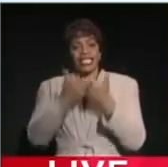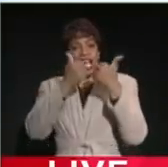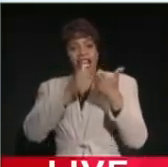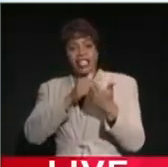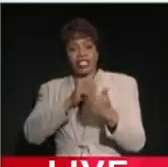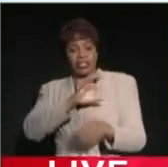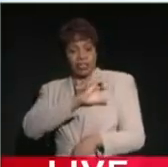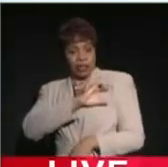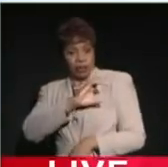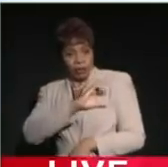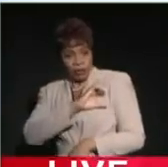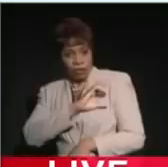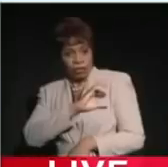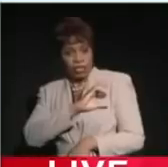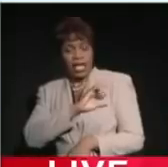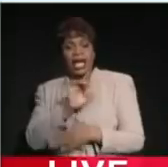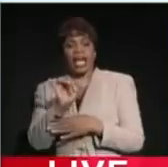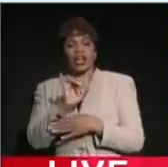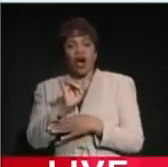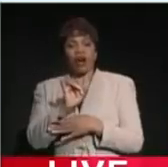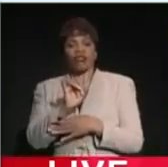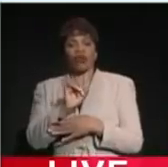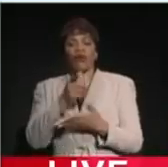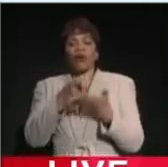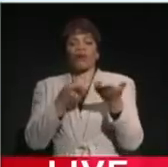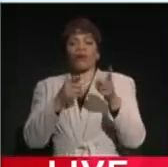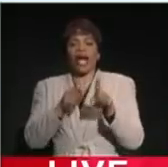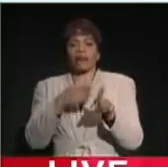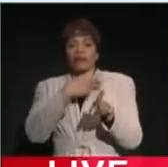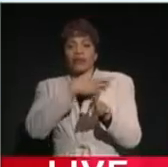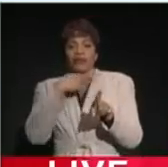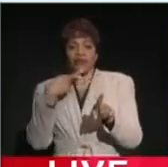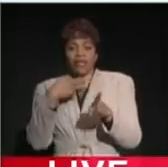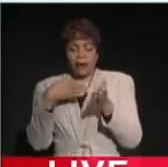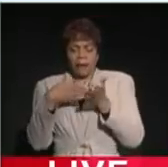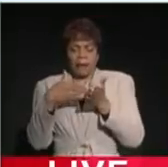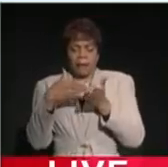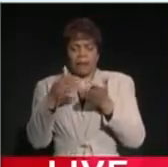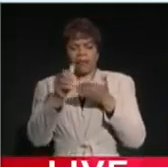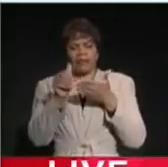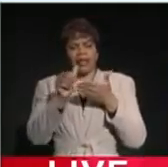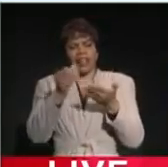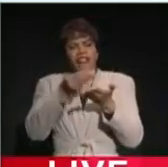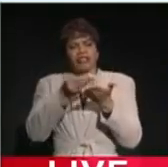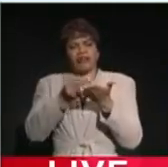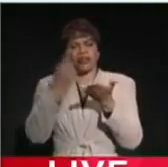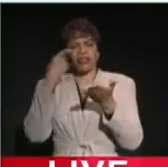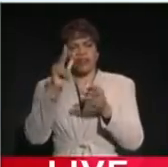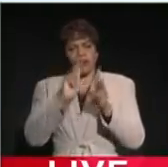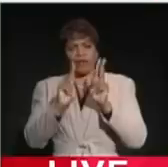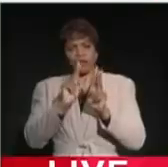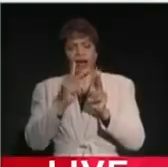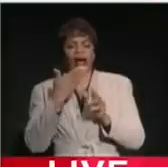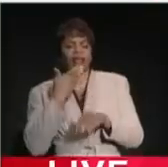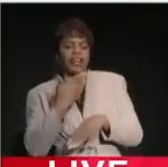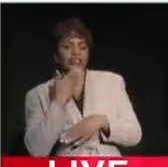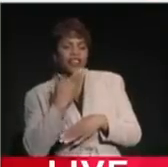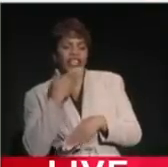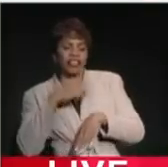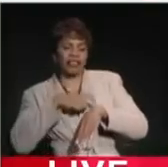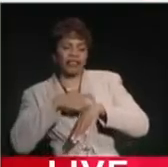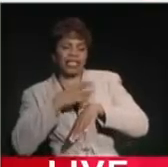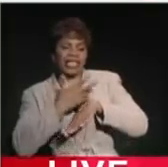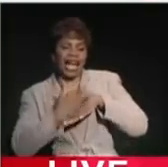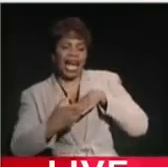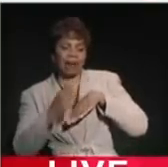already, it will put at risk millions of dollars of funding for those people you wanted to help the most. Thank you. We're out of time on that